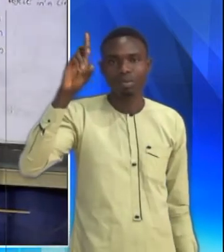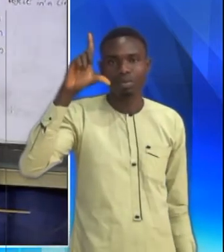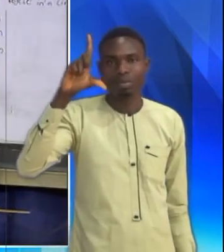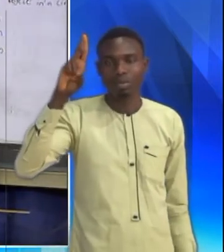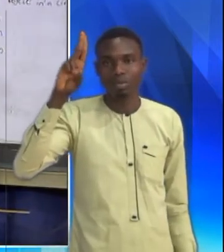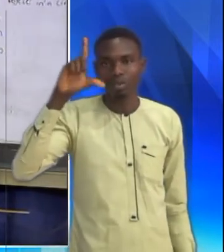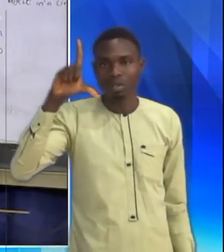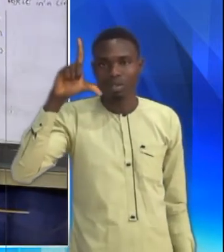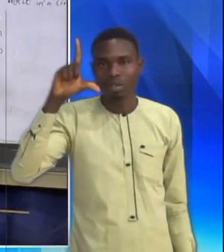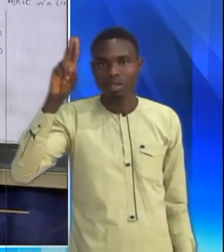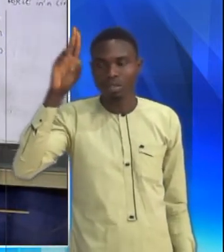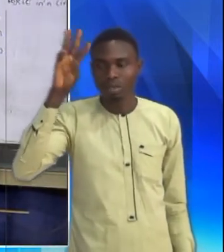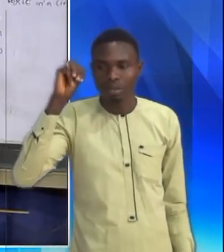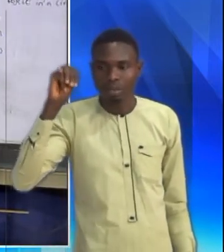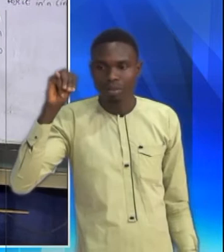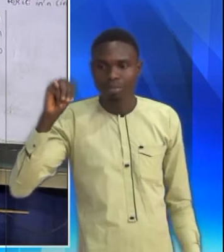Sorry? Look at it.